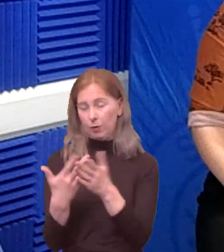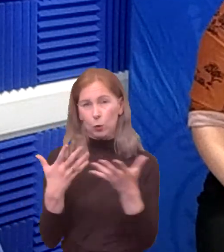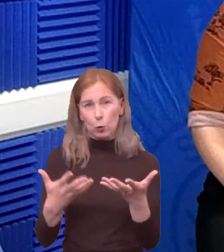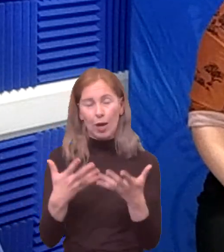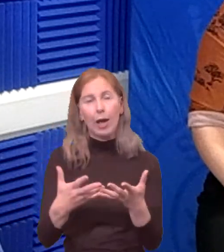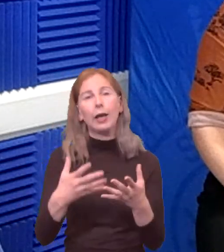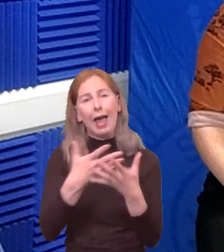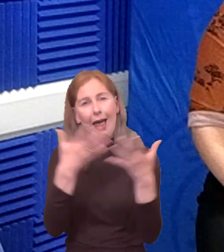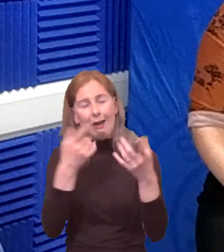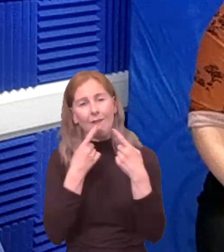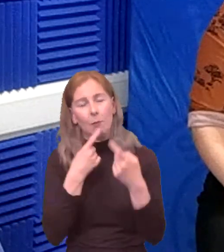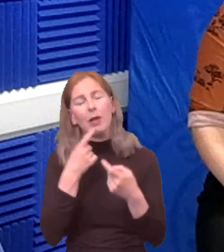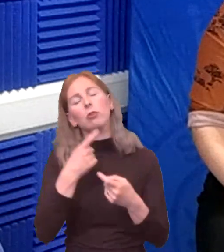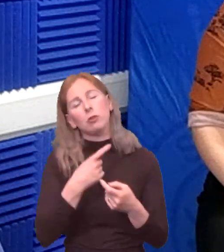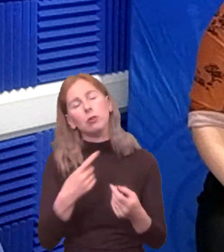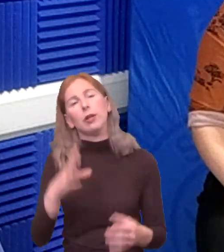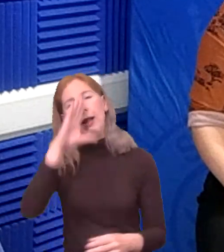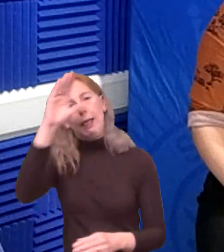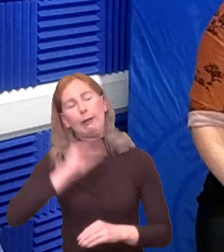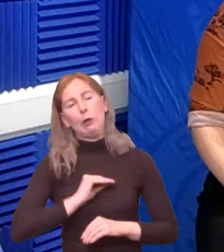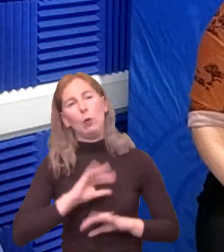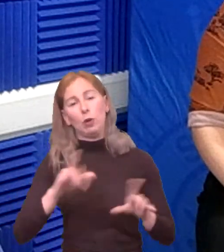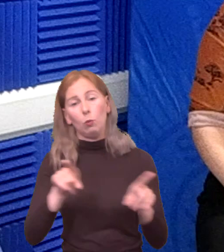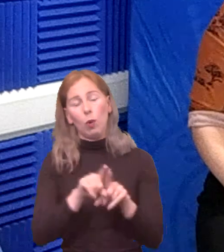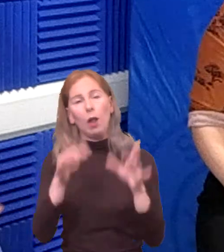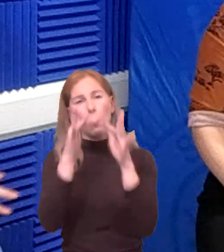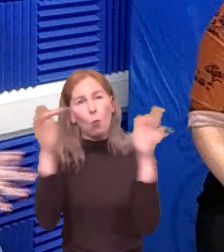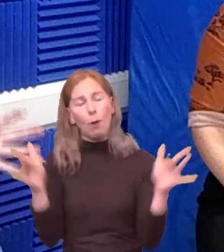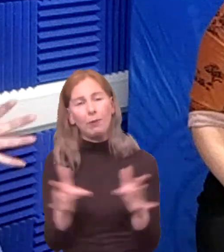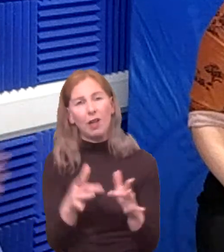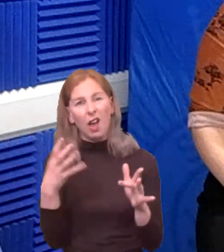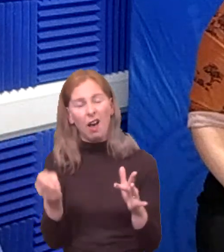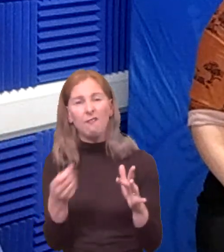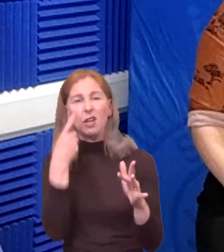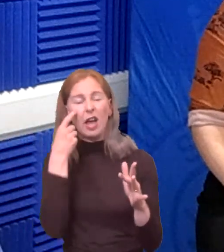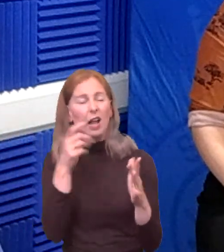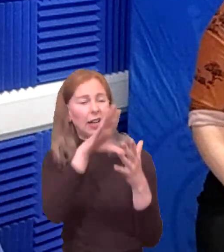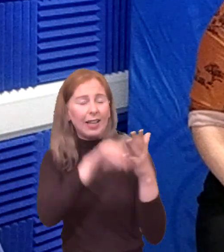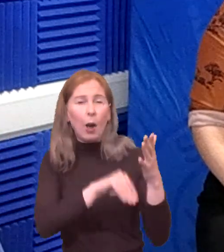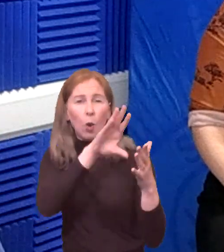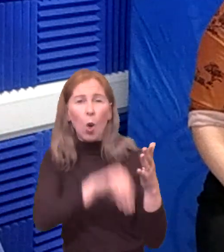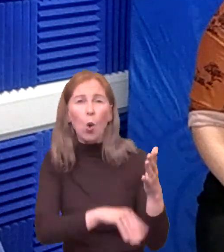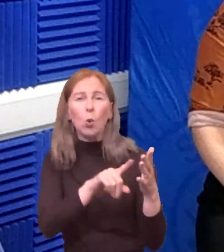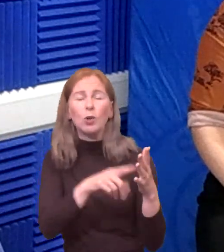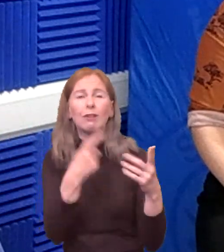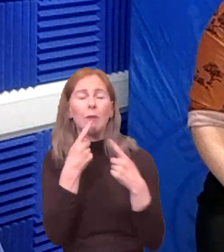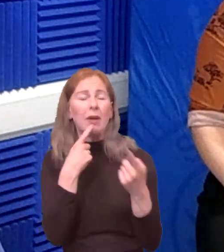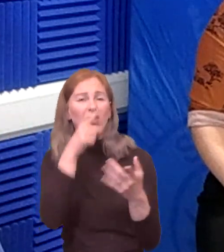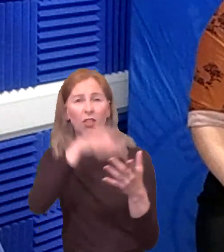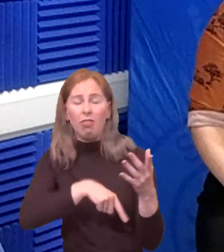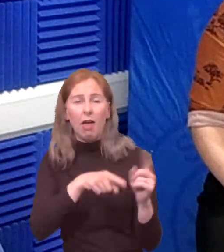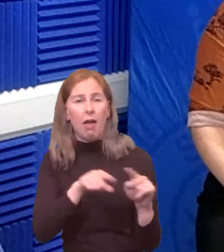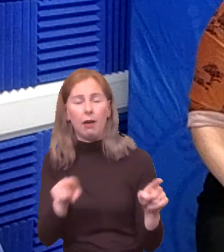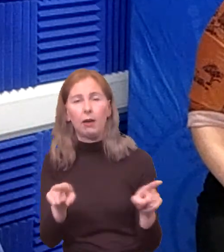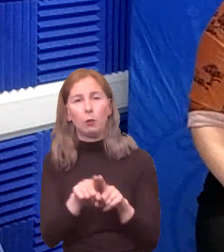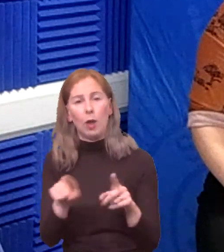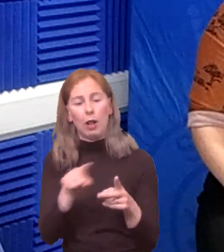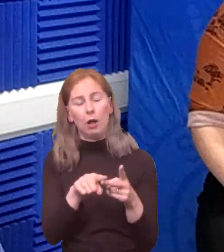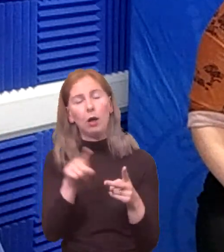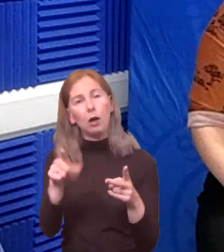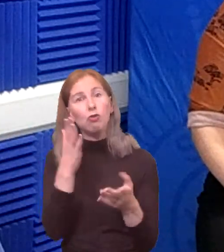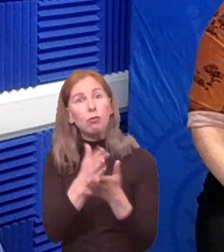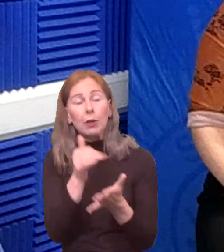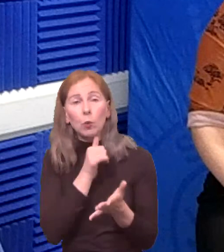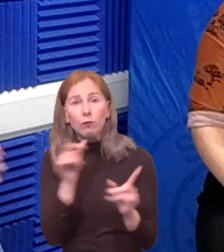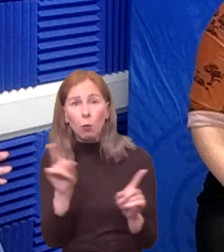for non-NFU members, all on our website, which we'd really encourage people to use because they've gone down really well with walkers,